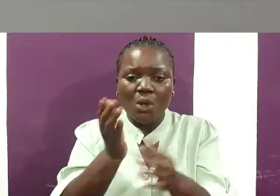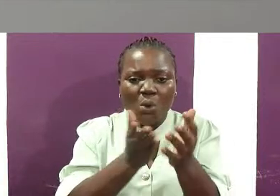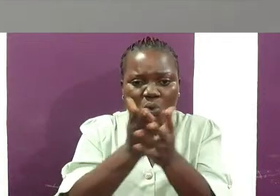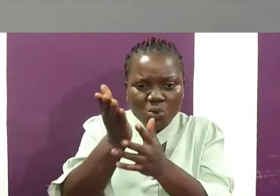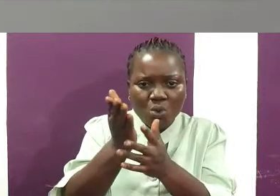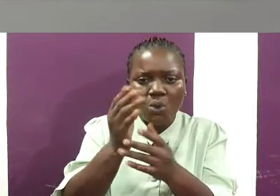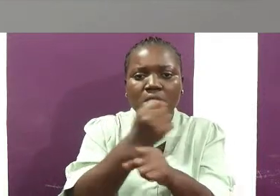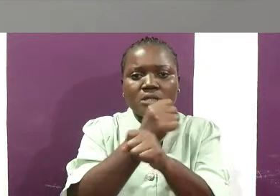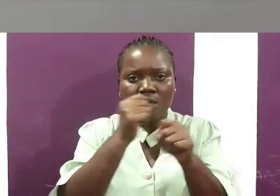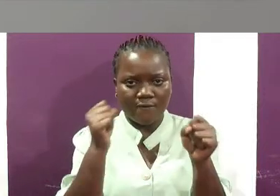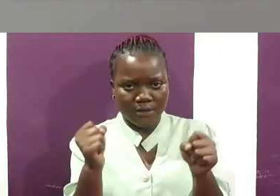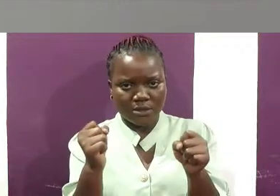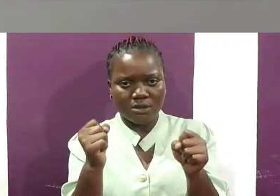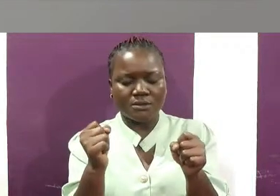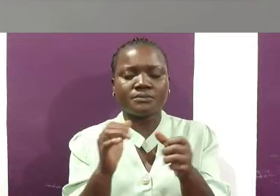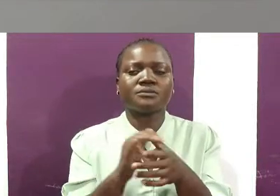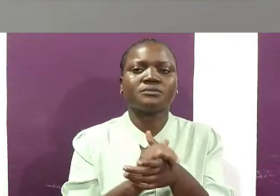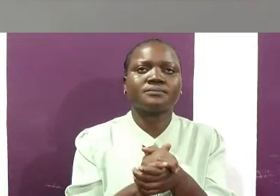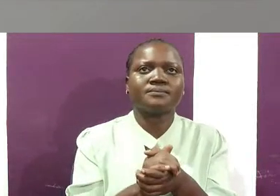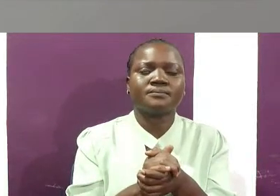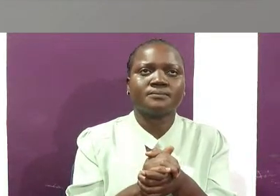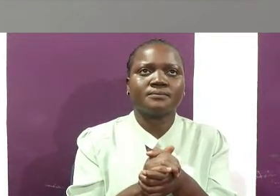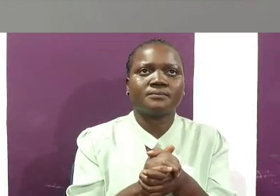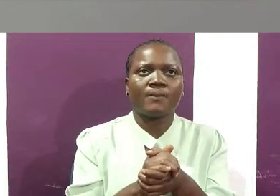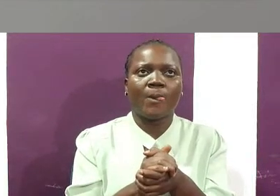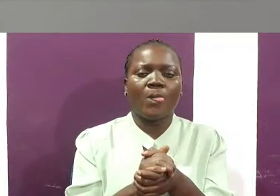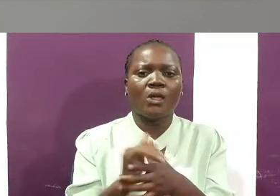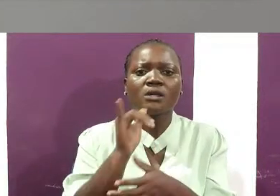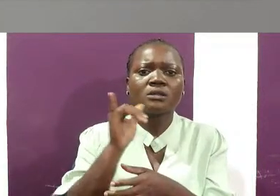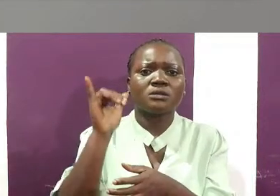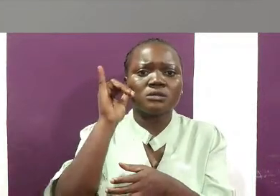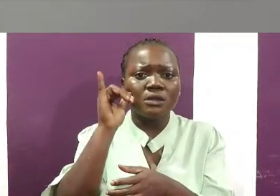Yesterday, we covered the worship of the glorious church.